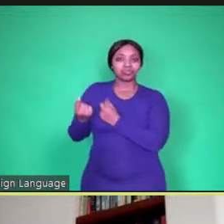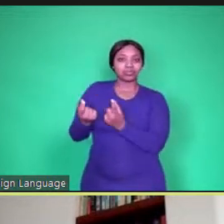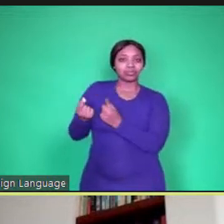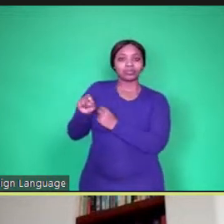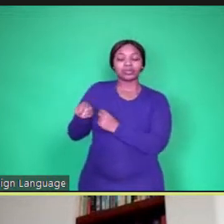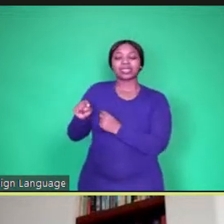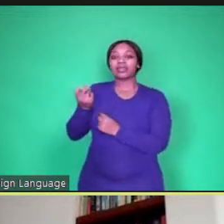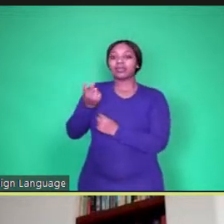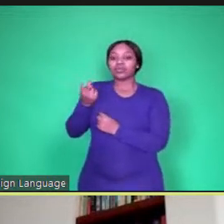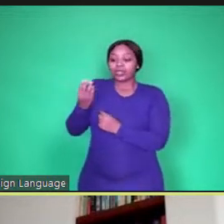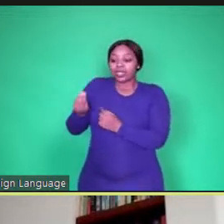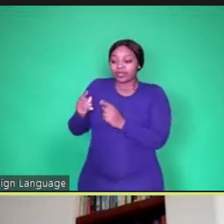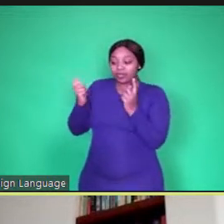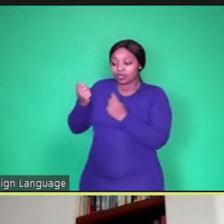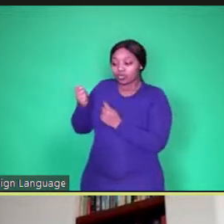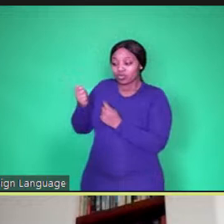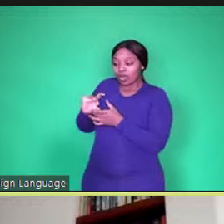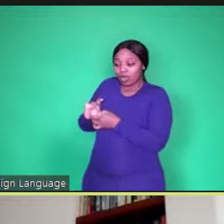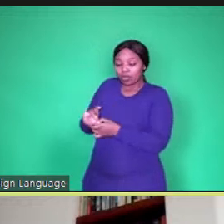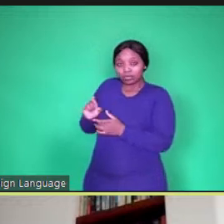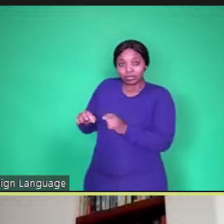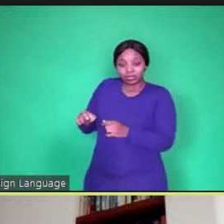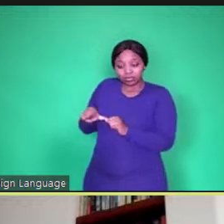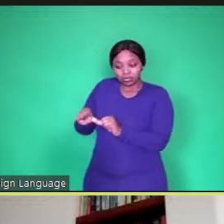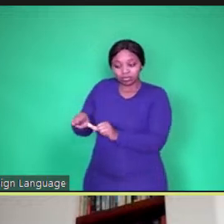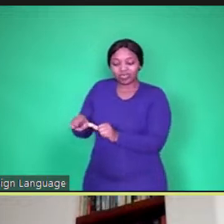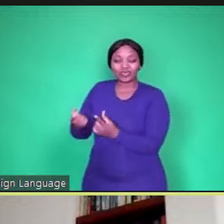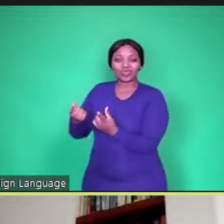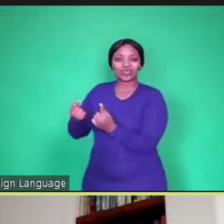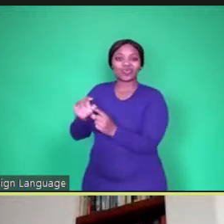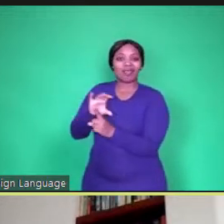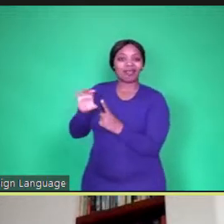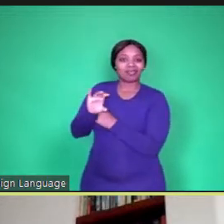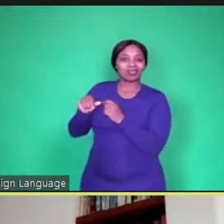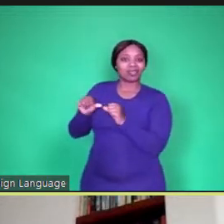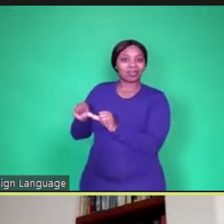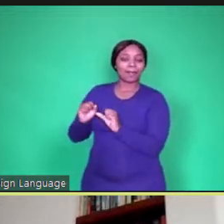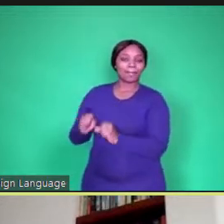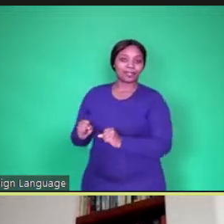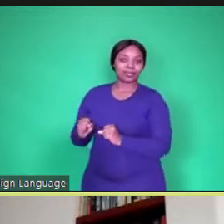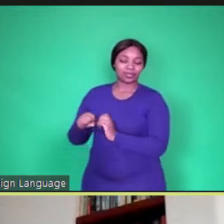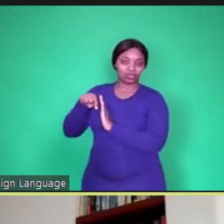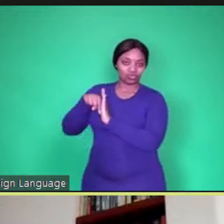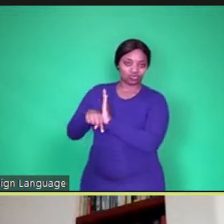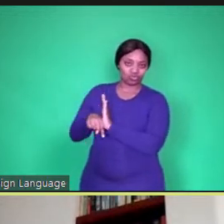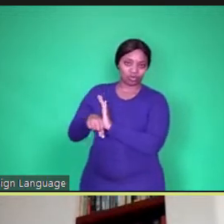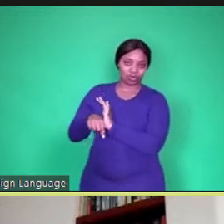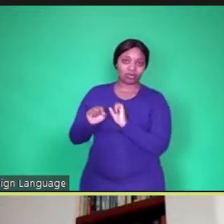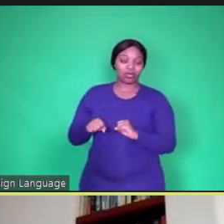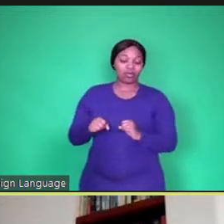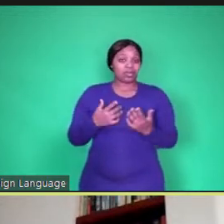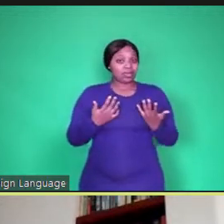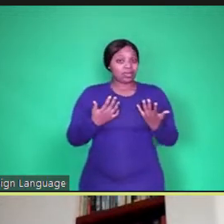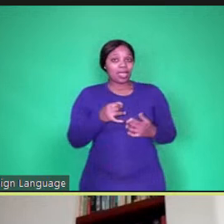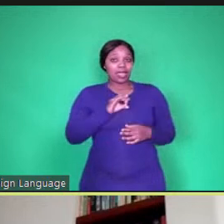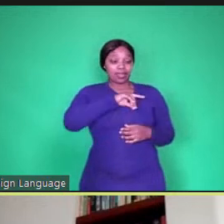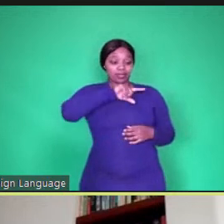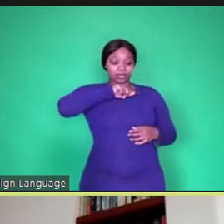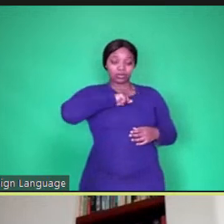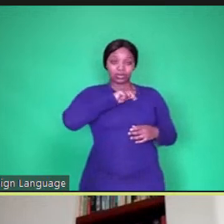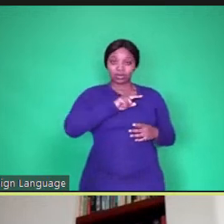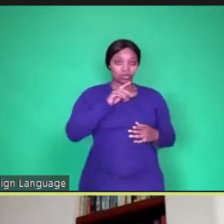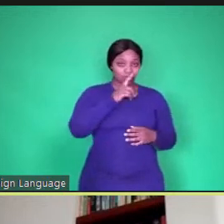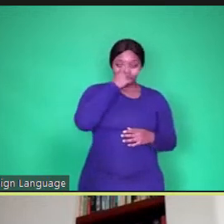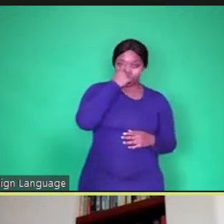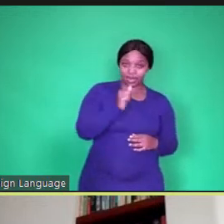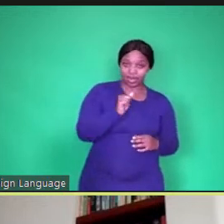in the rural homestead, and possible access to land. So if we had any doubt about the spatial connectedness